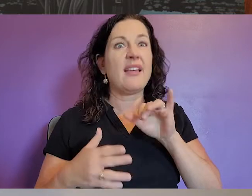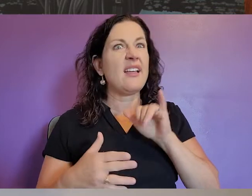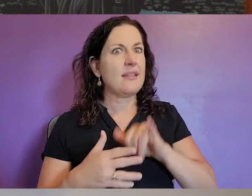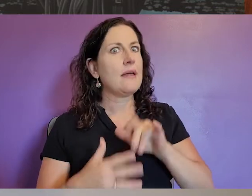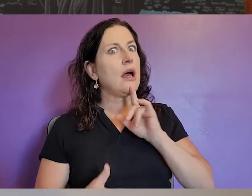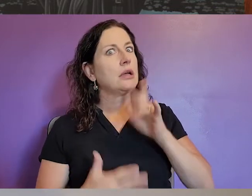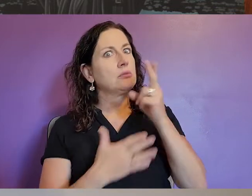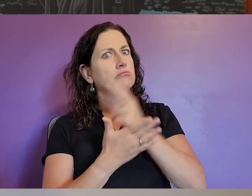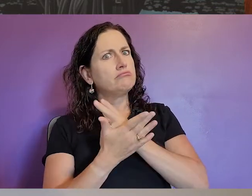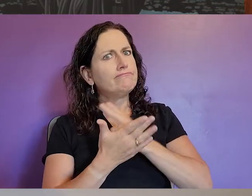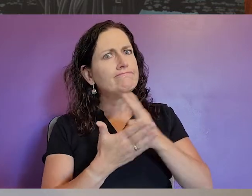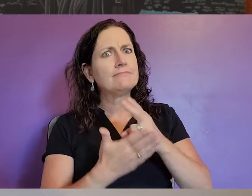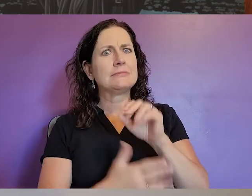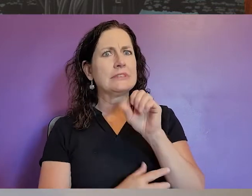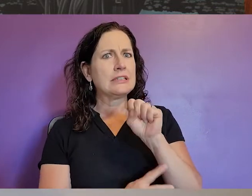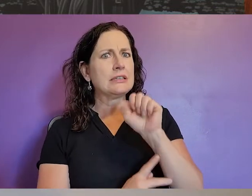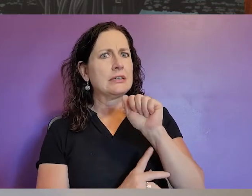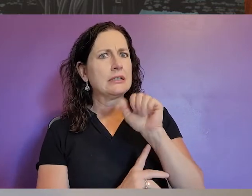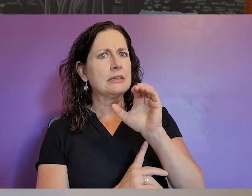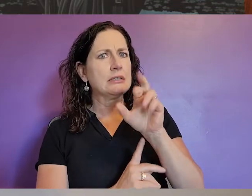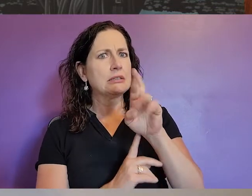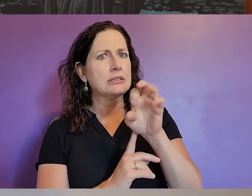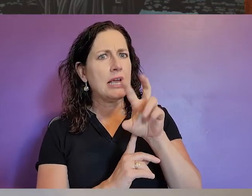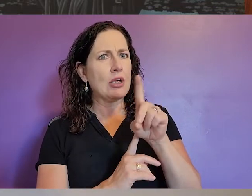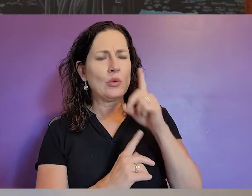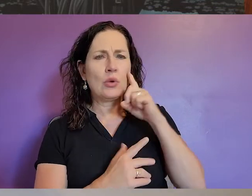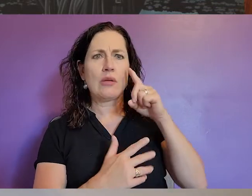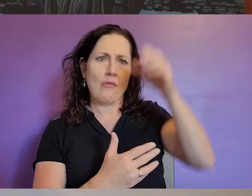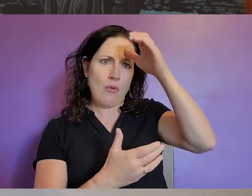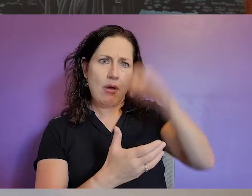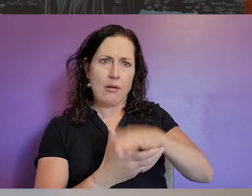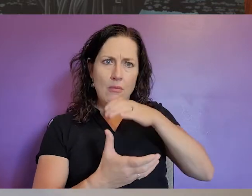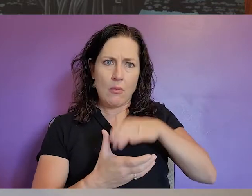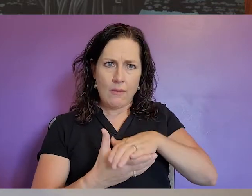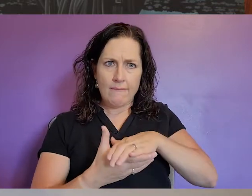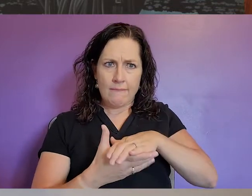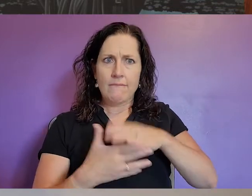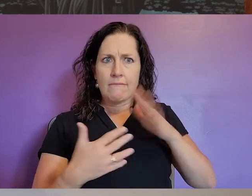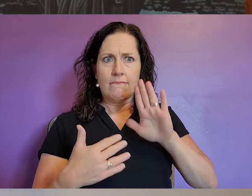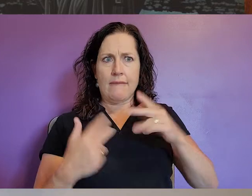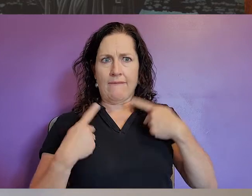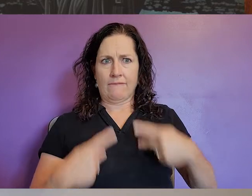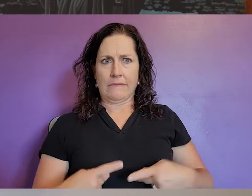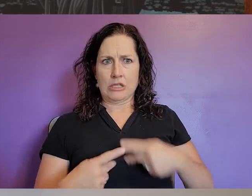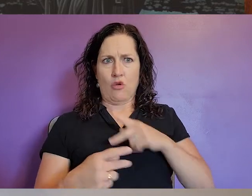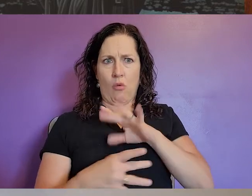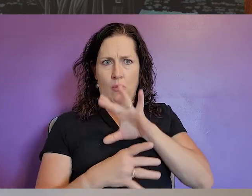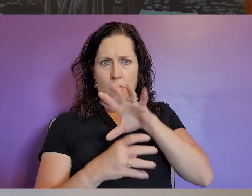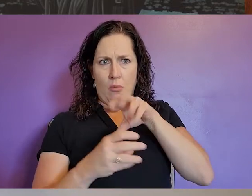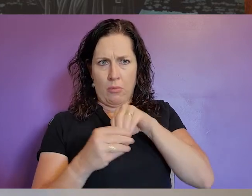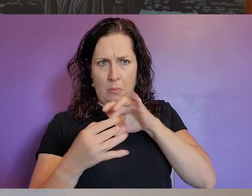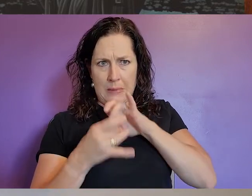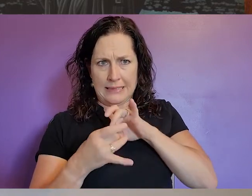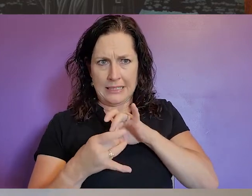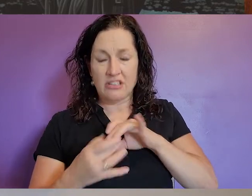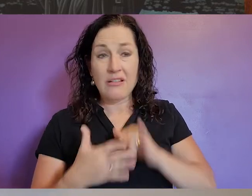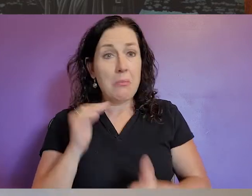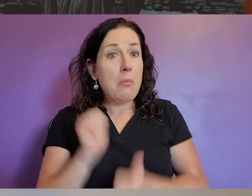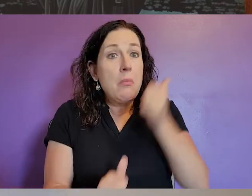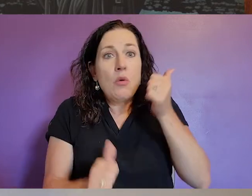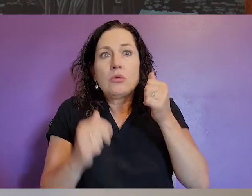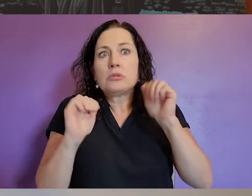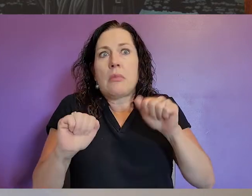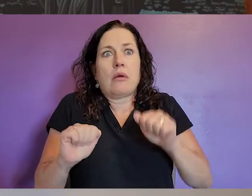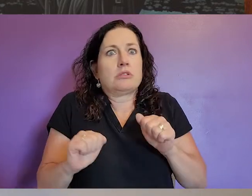the sacredness of the marriage act. It's as physical as